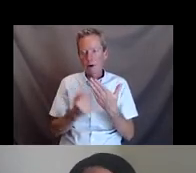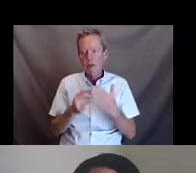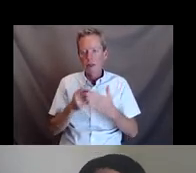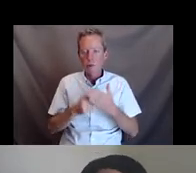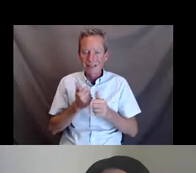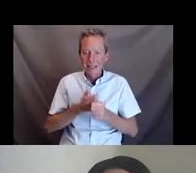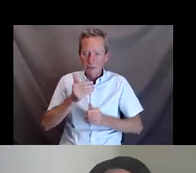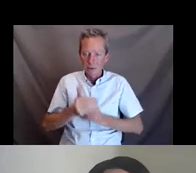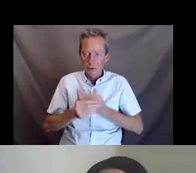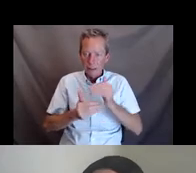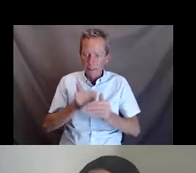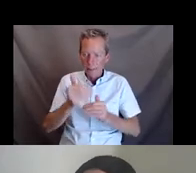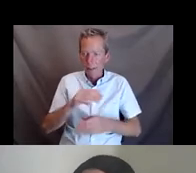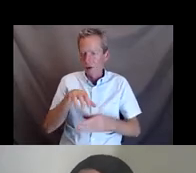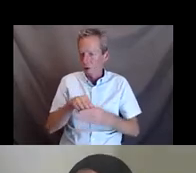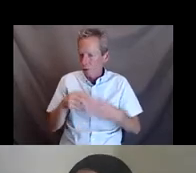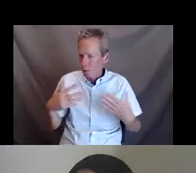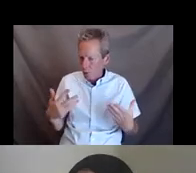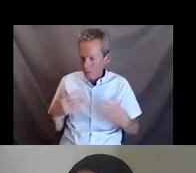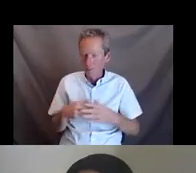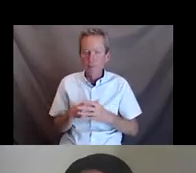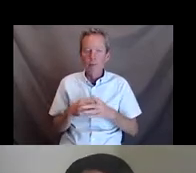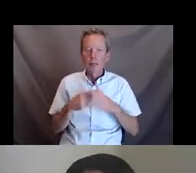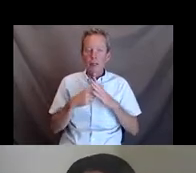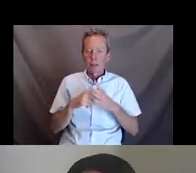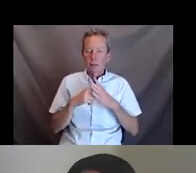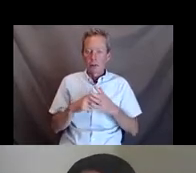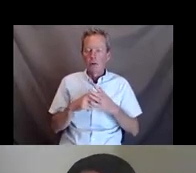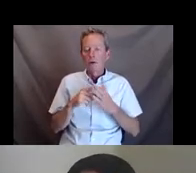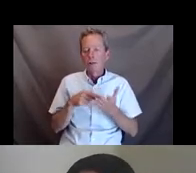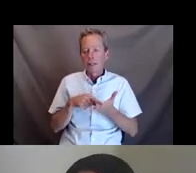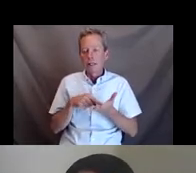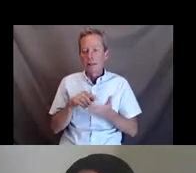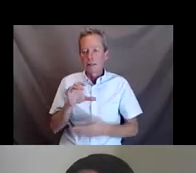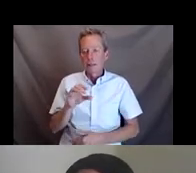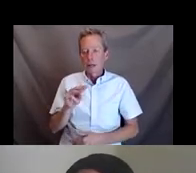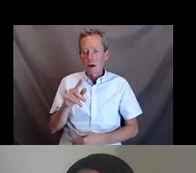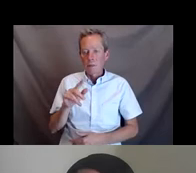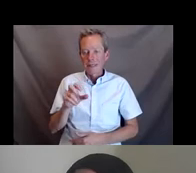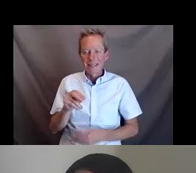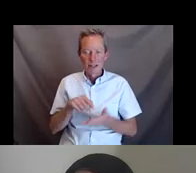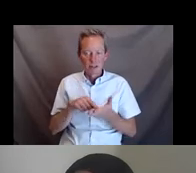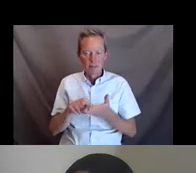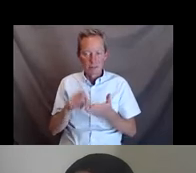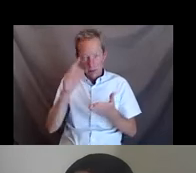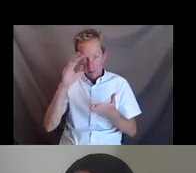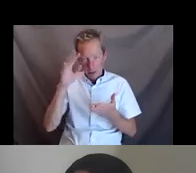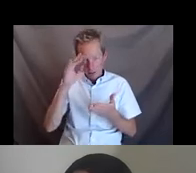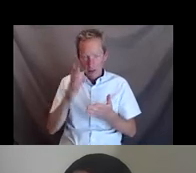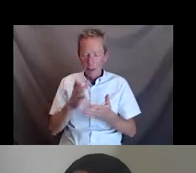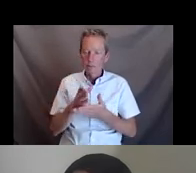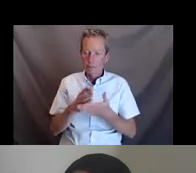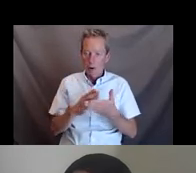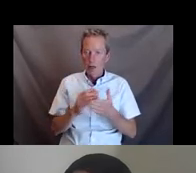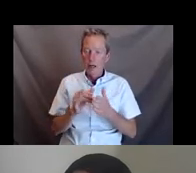phases composed of. So our initial phase was actually our compensation philosophy phase. And in this phase, this is